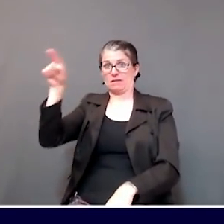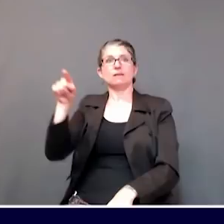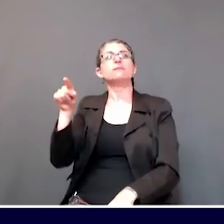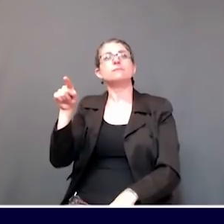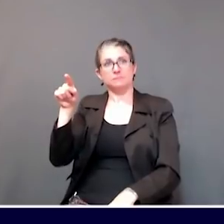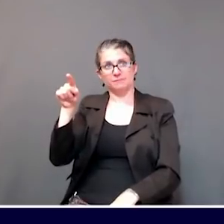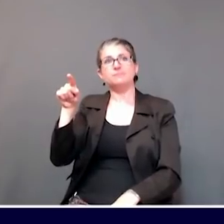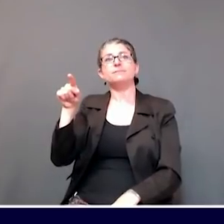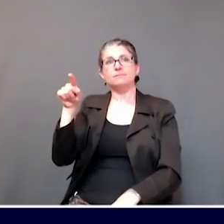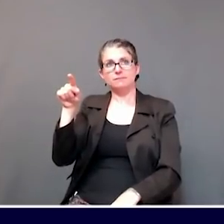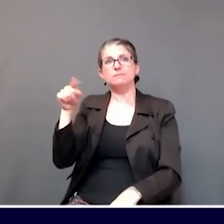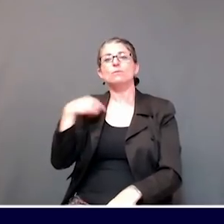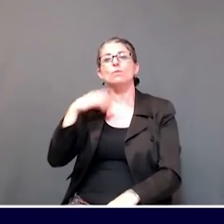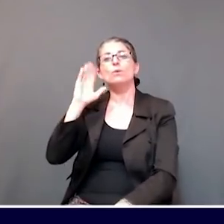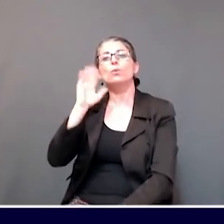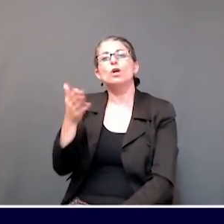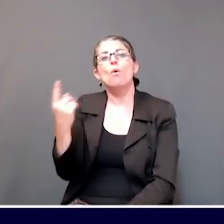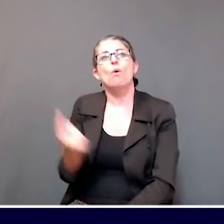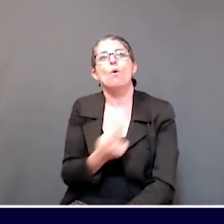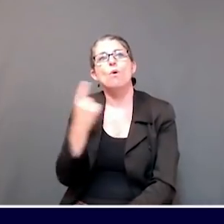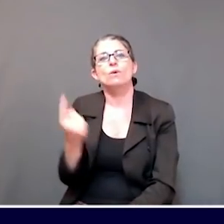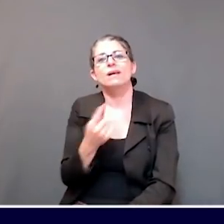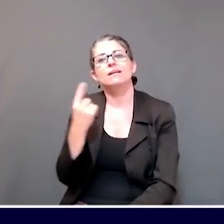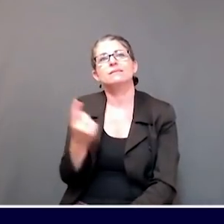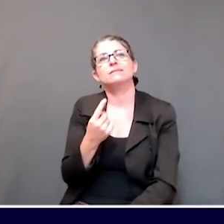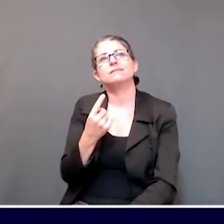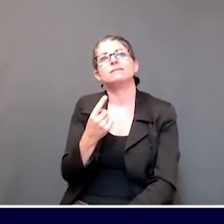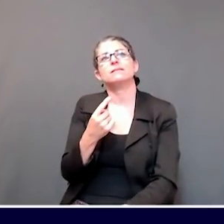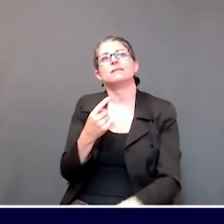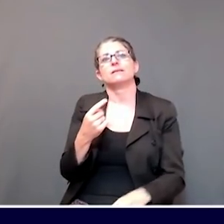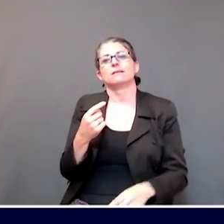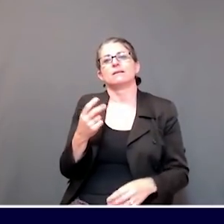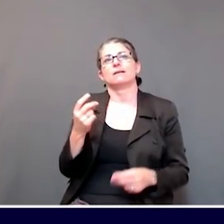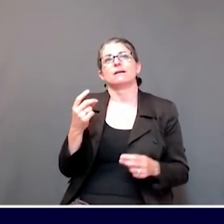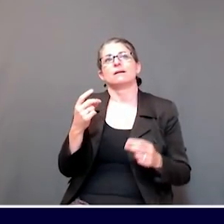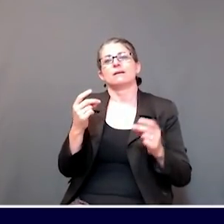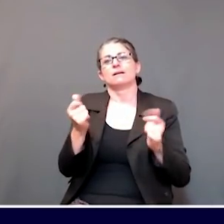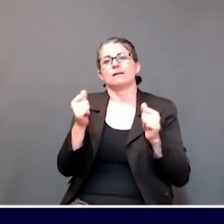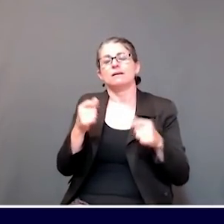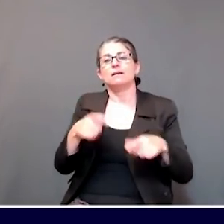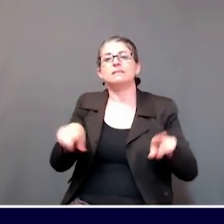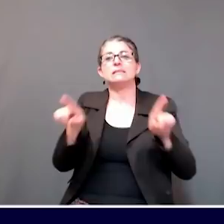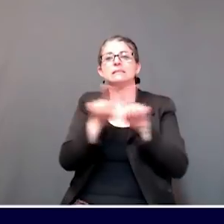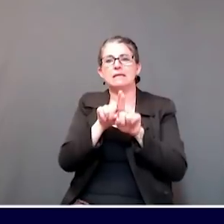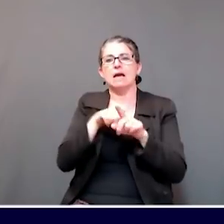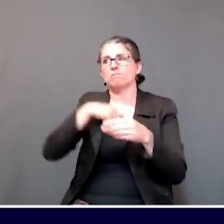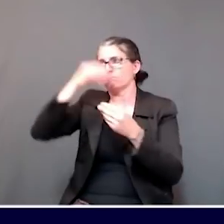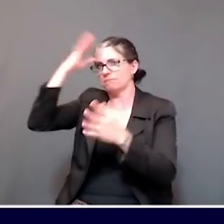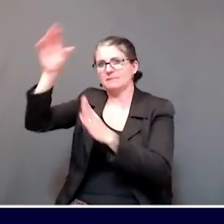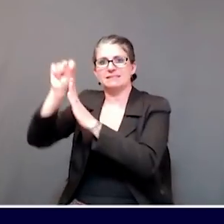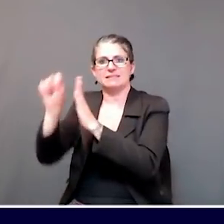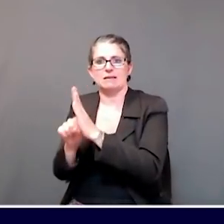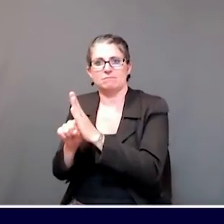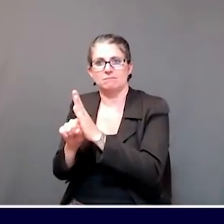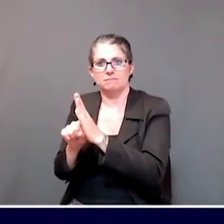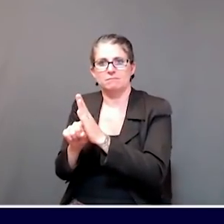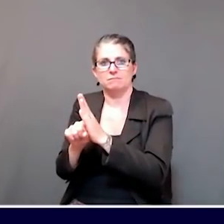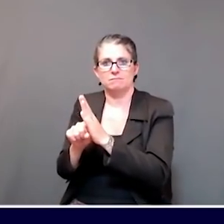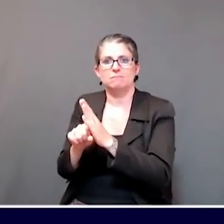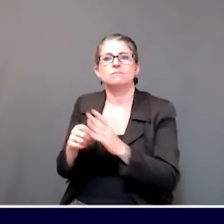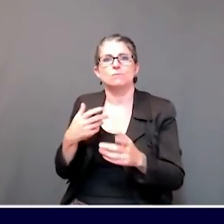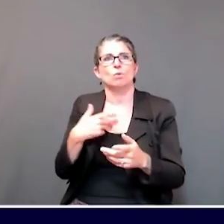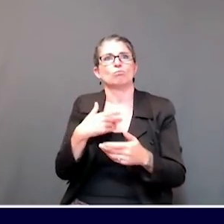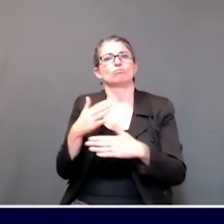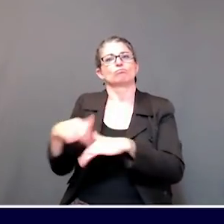But that's not really epidemiologically accurate. When something gets reported to Maine CDC, doesn't really tell you when